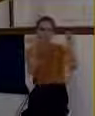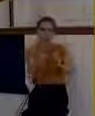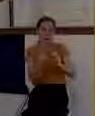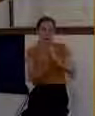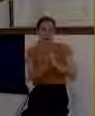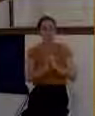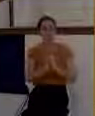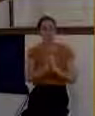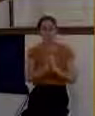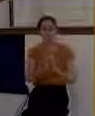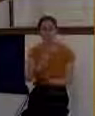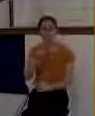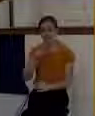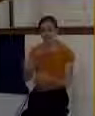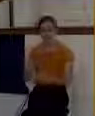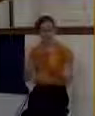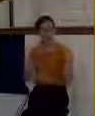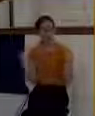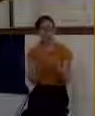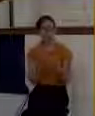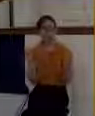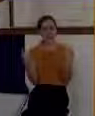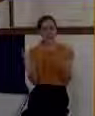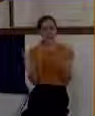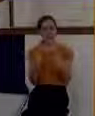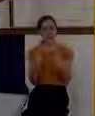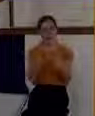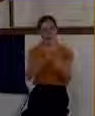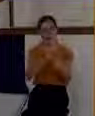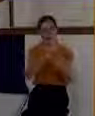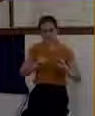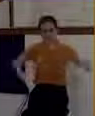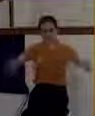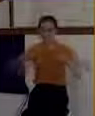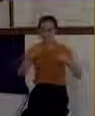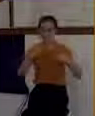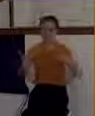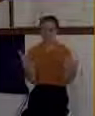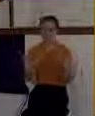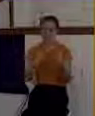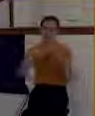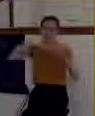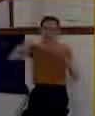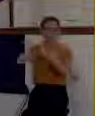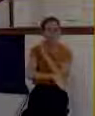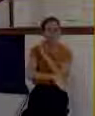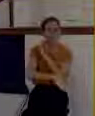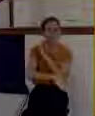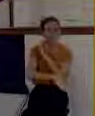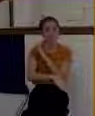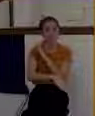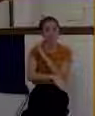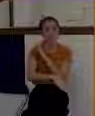unto the house of Jeroboam, even to cut it off and destroy from the face of the earth. Even after all of